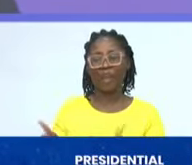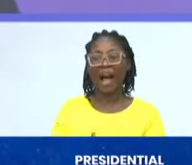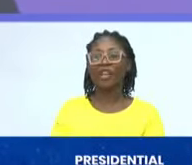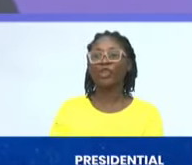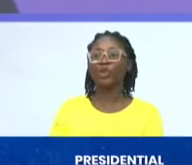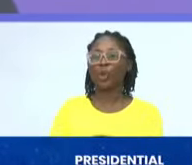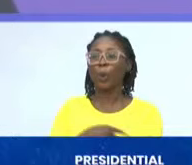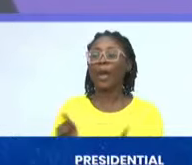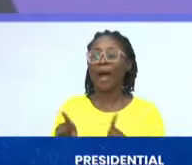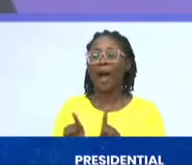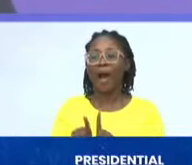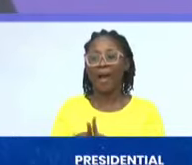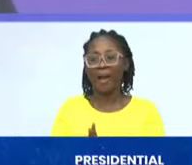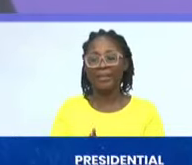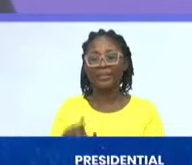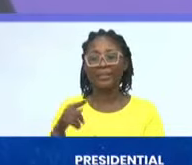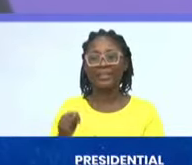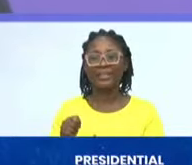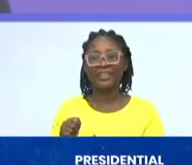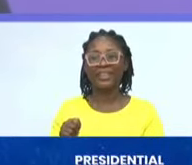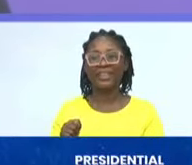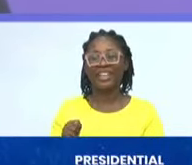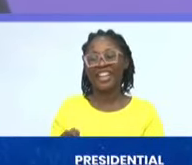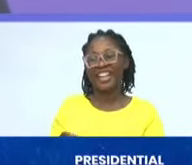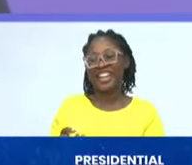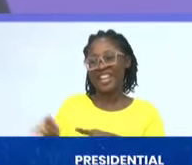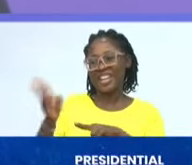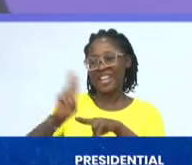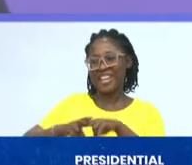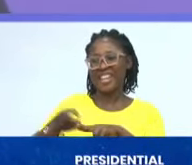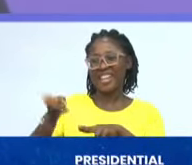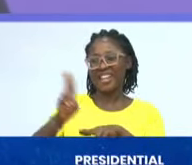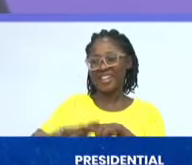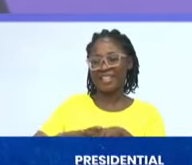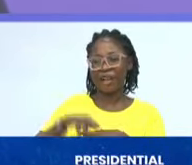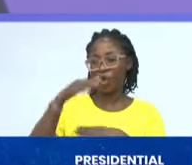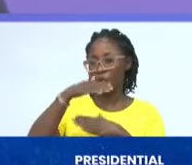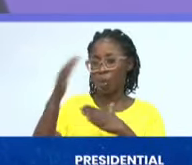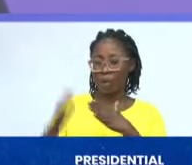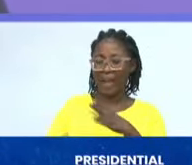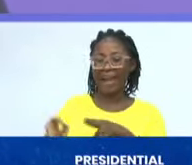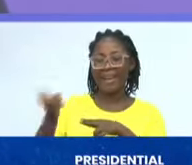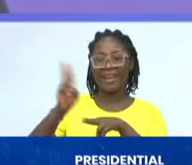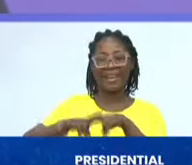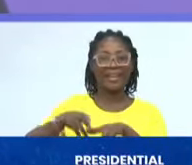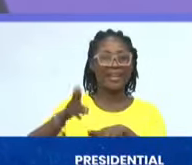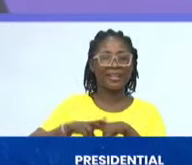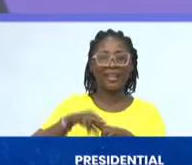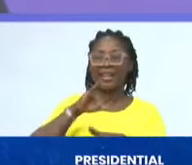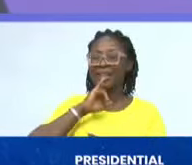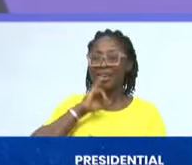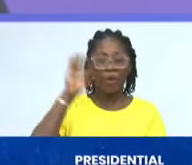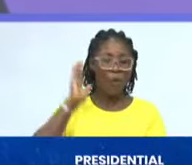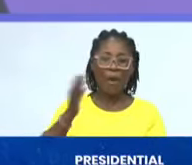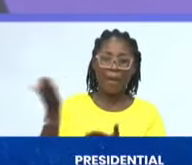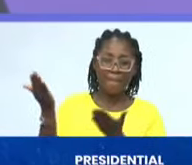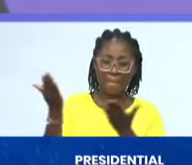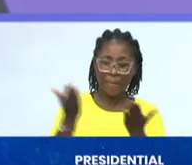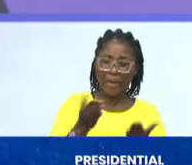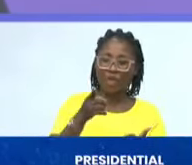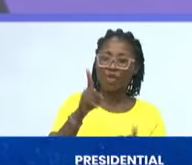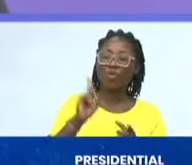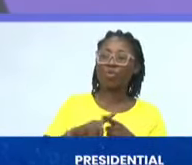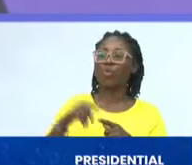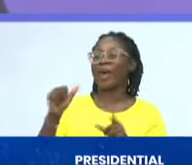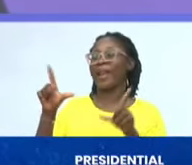as the marginal increase after marginal increase is going to bring you to a